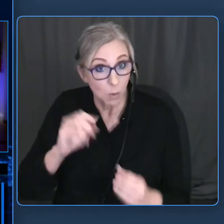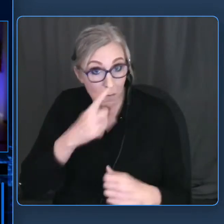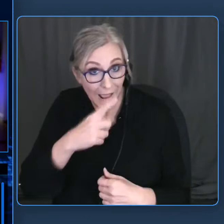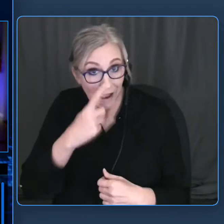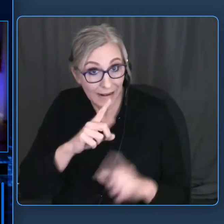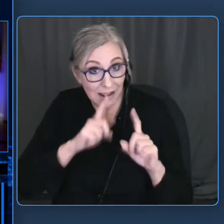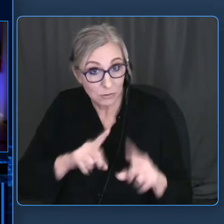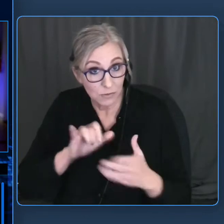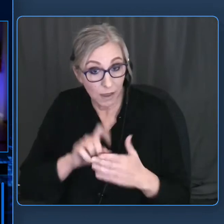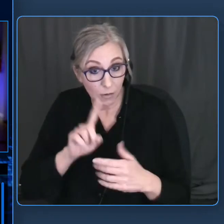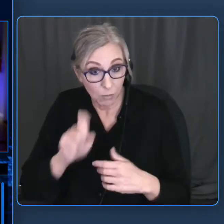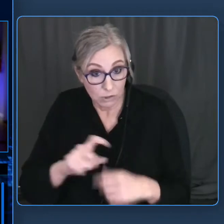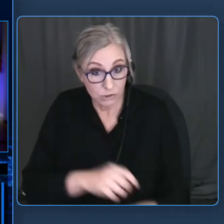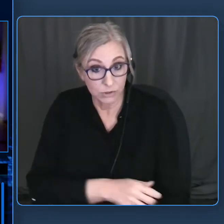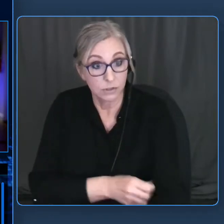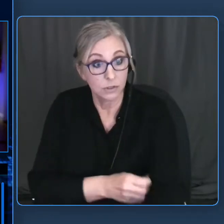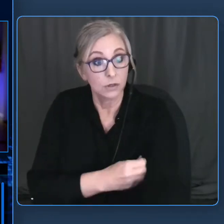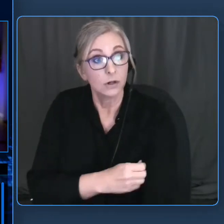mind. And